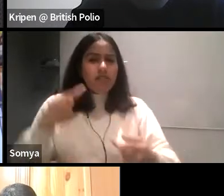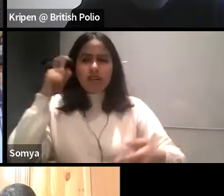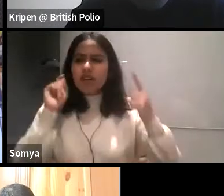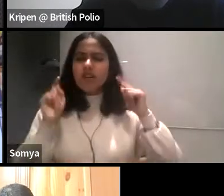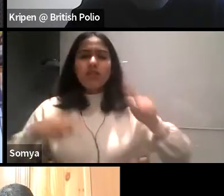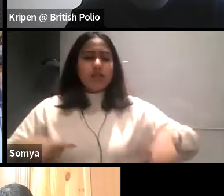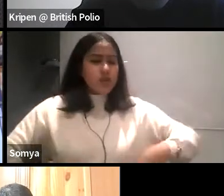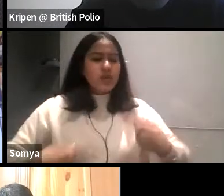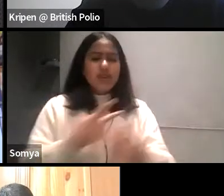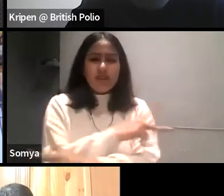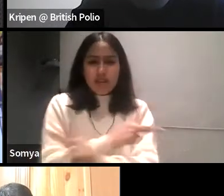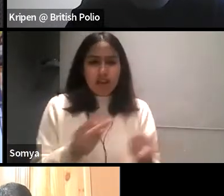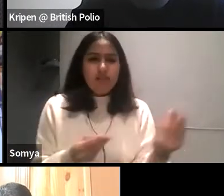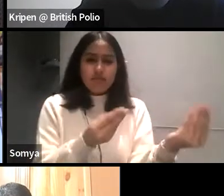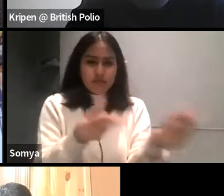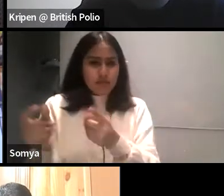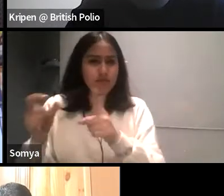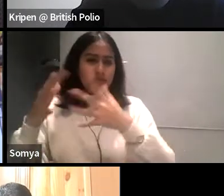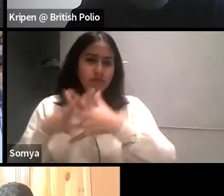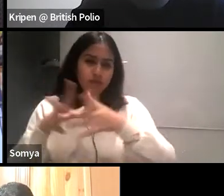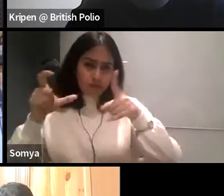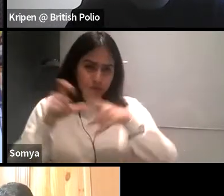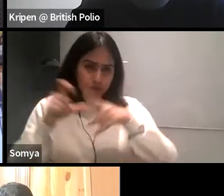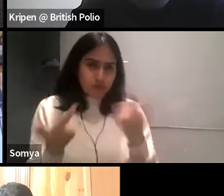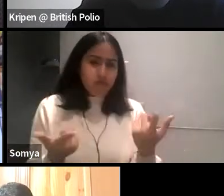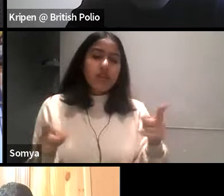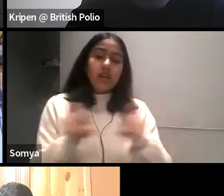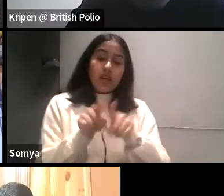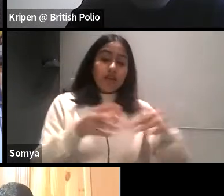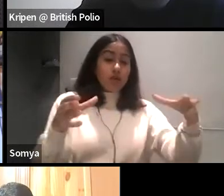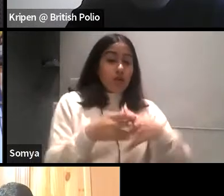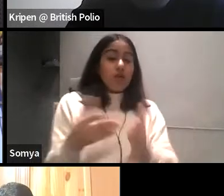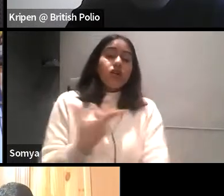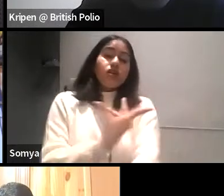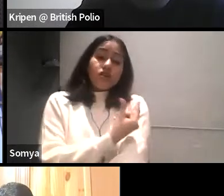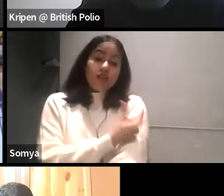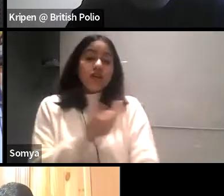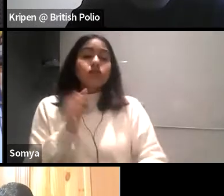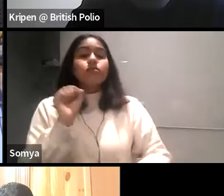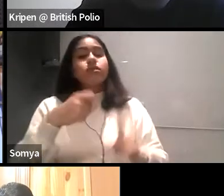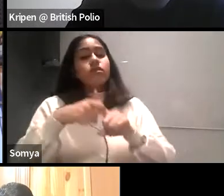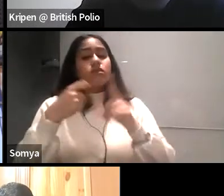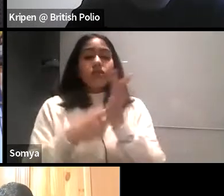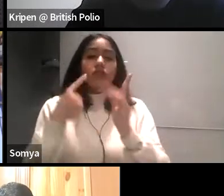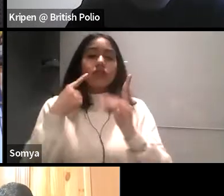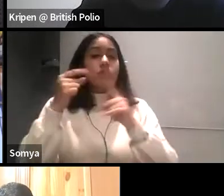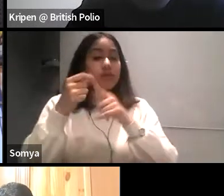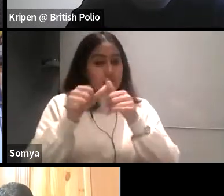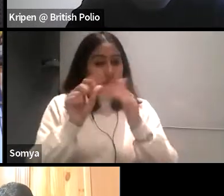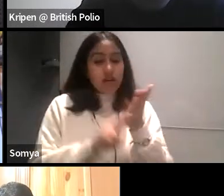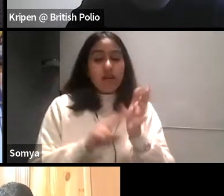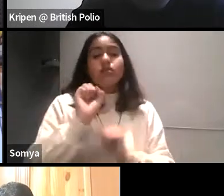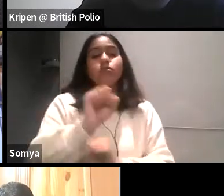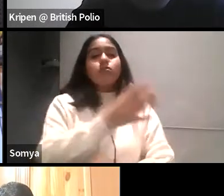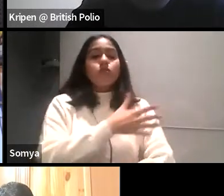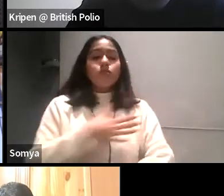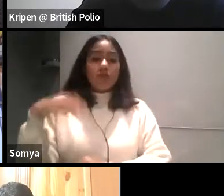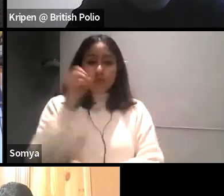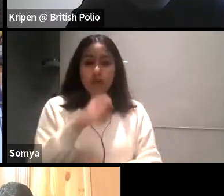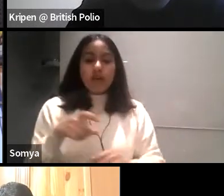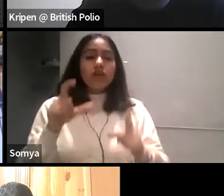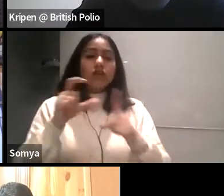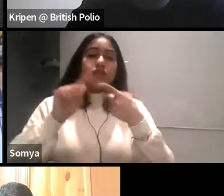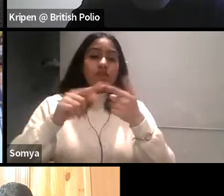Nish. And a fantastic work for the specific community of polio affected by Kripan and his organization, and Dian for